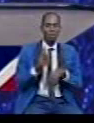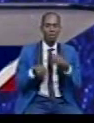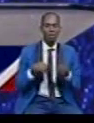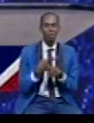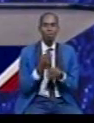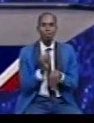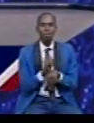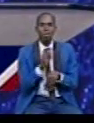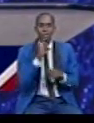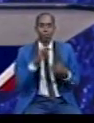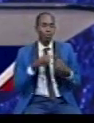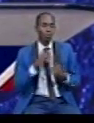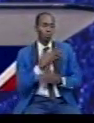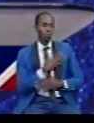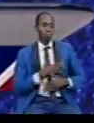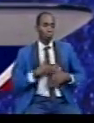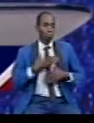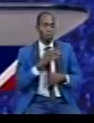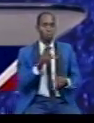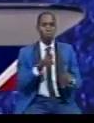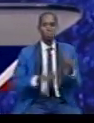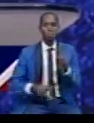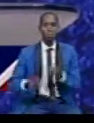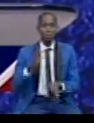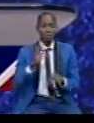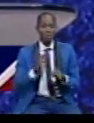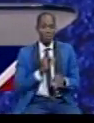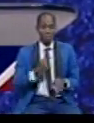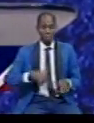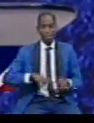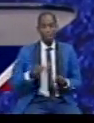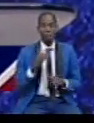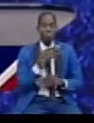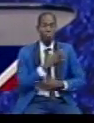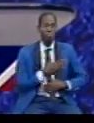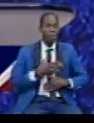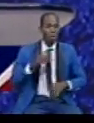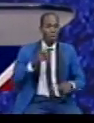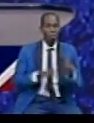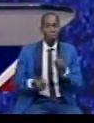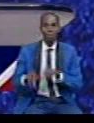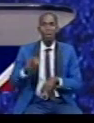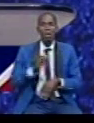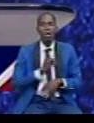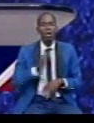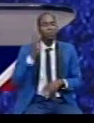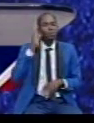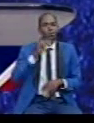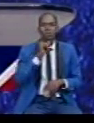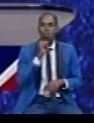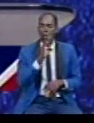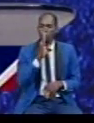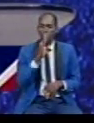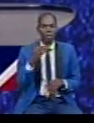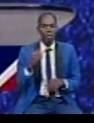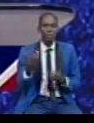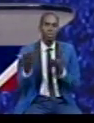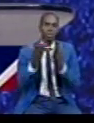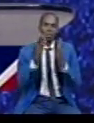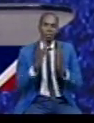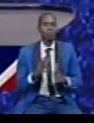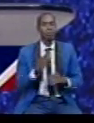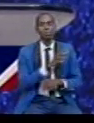for if I yet please men, I should not be the servant of Christ. What